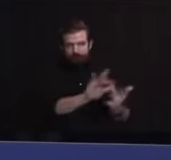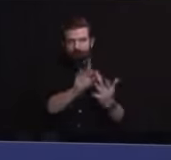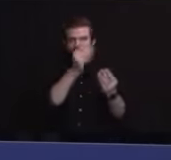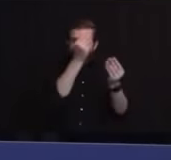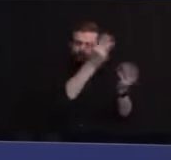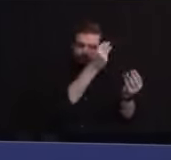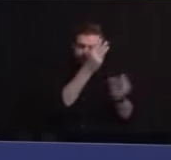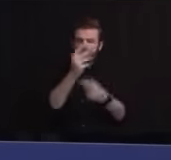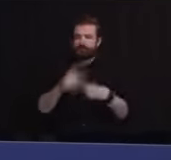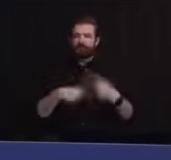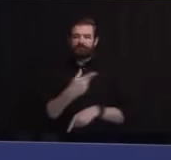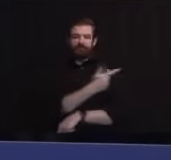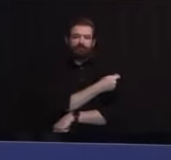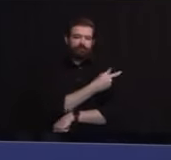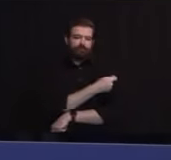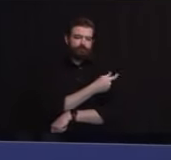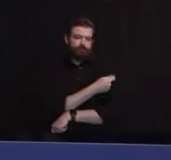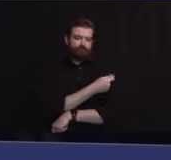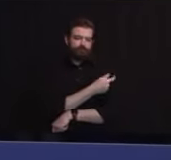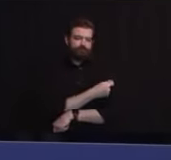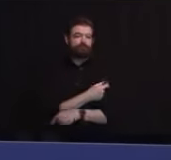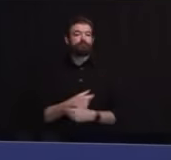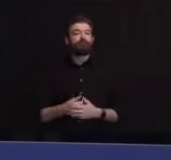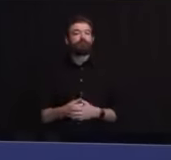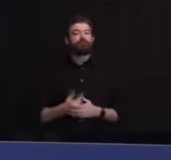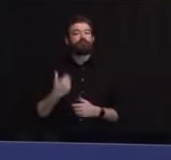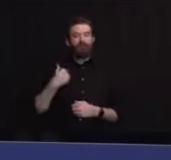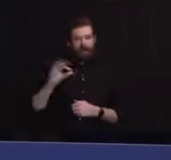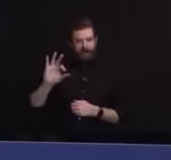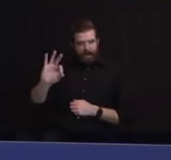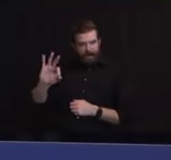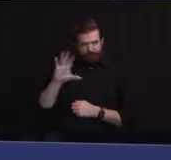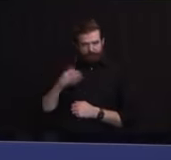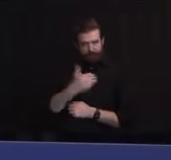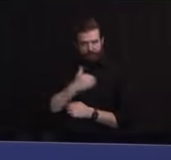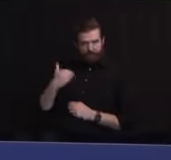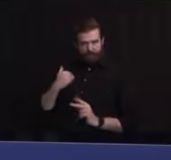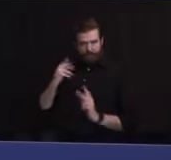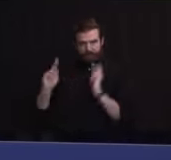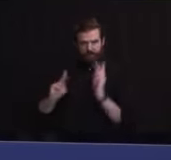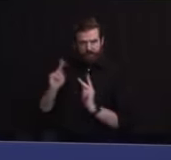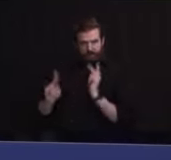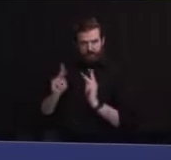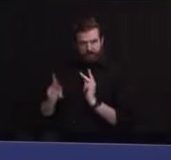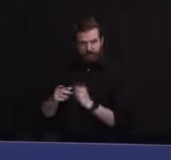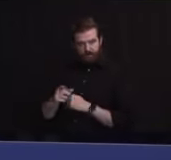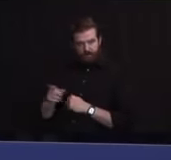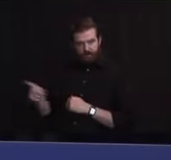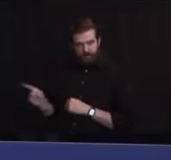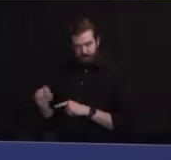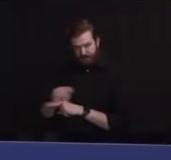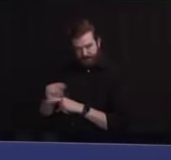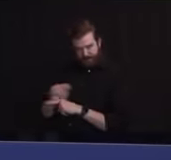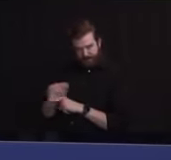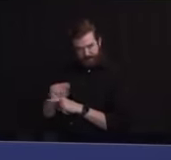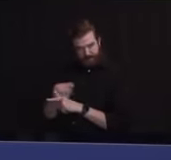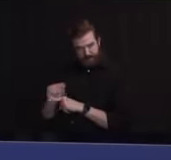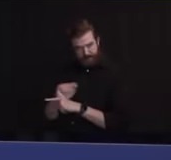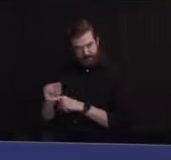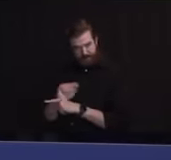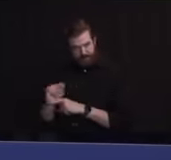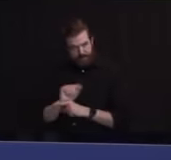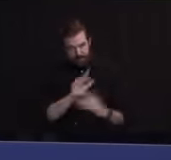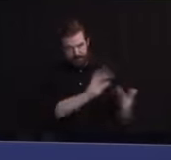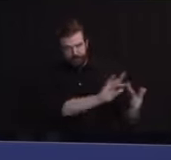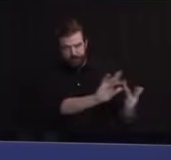members have been trained on COVID Vaccine 101. Vaccine eligibility, and pathways to register for the